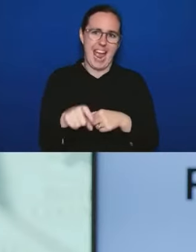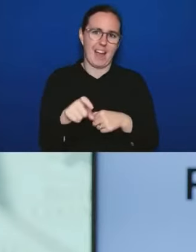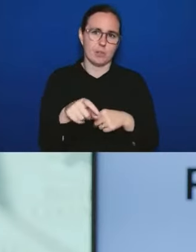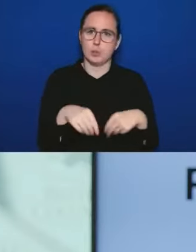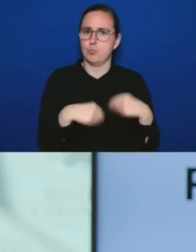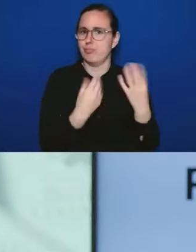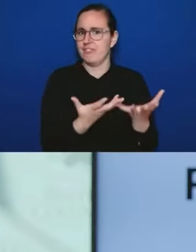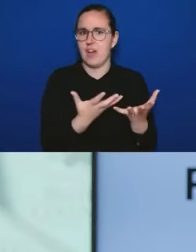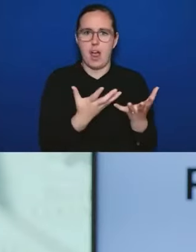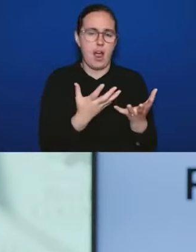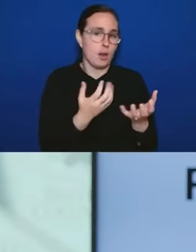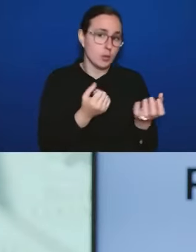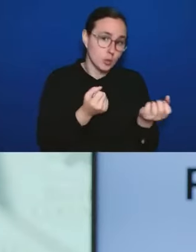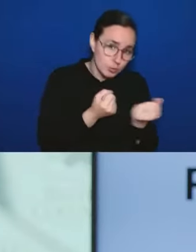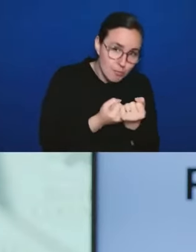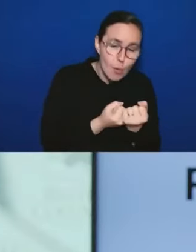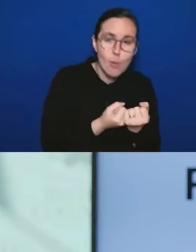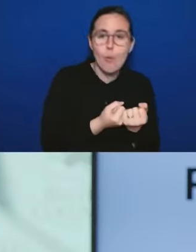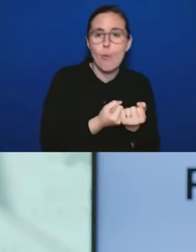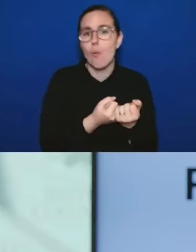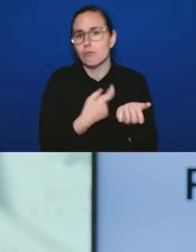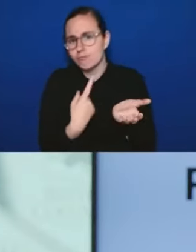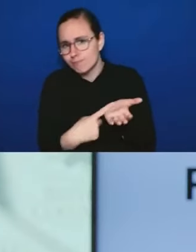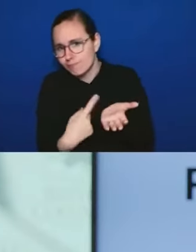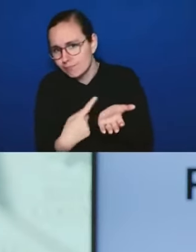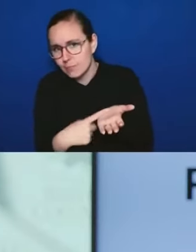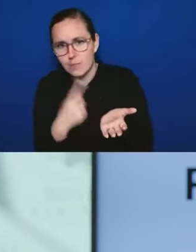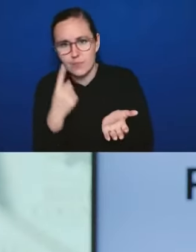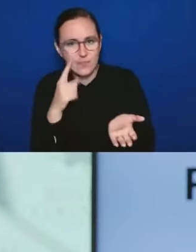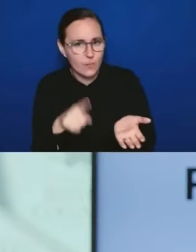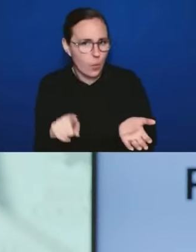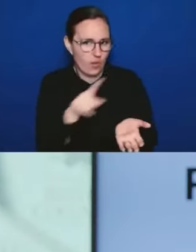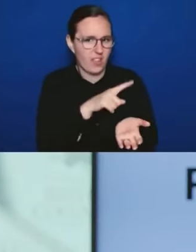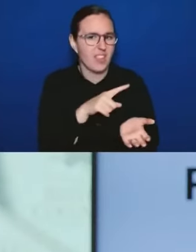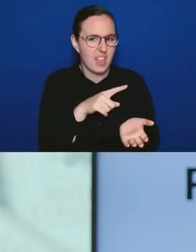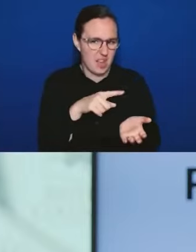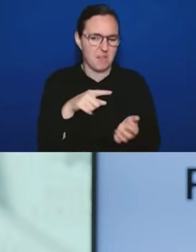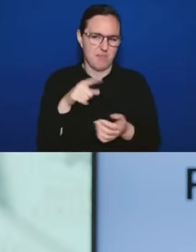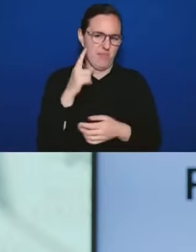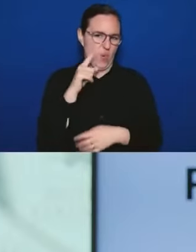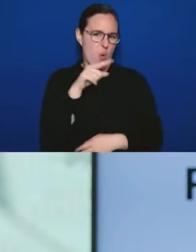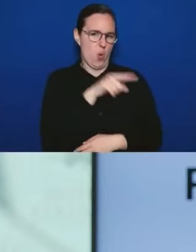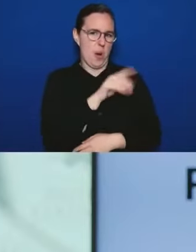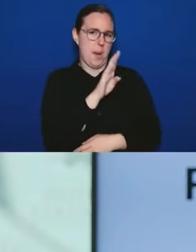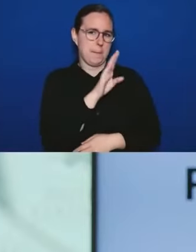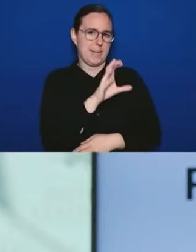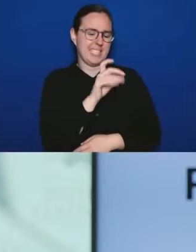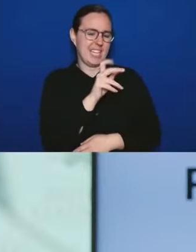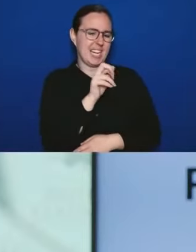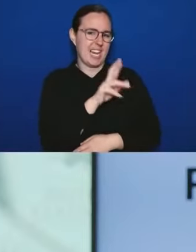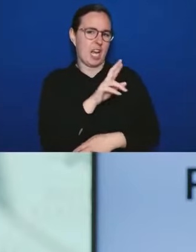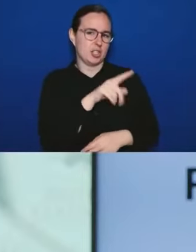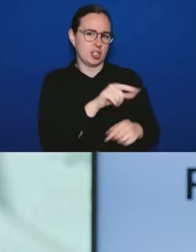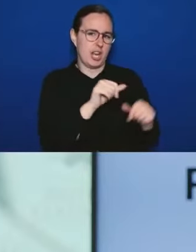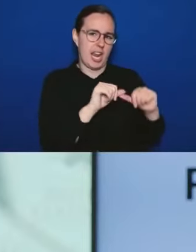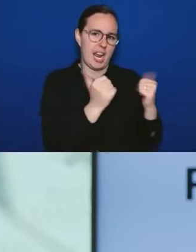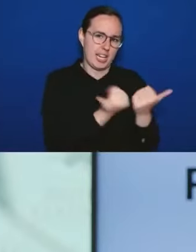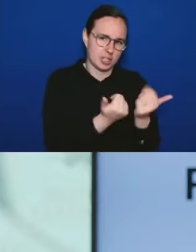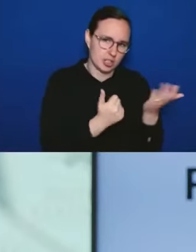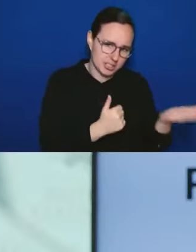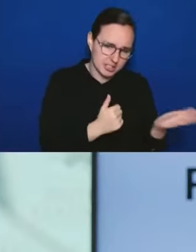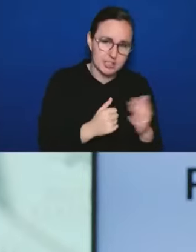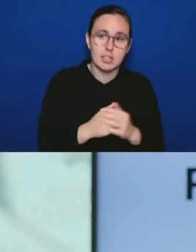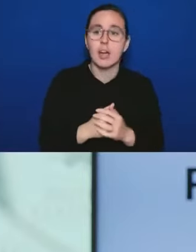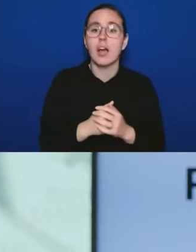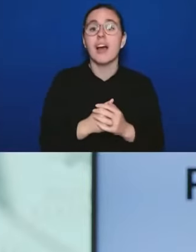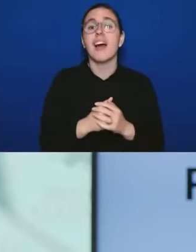at BC Cancer. And so I don't think, and you're talking about a structural change that was made under the previous government, I don't think this is simply